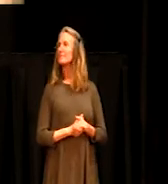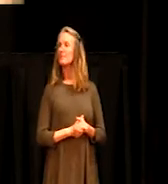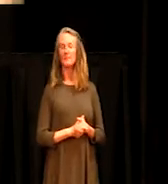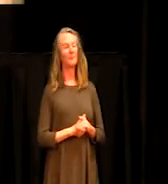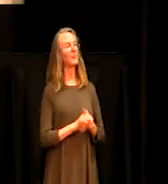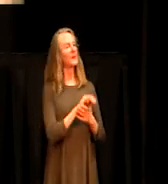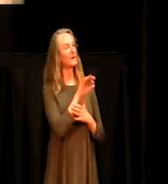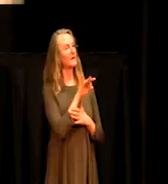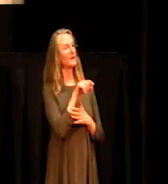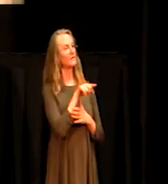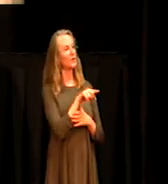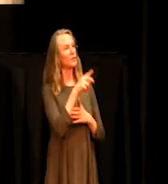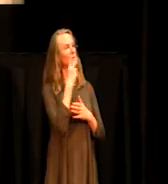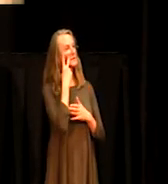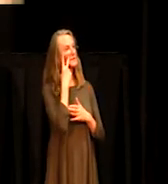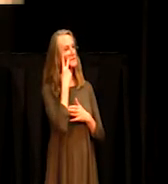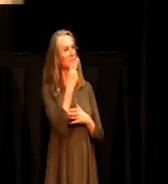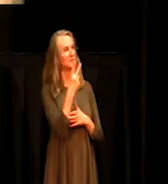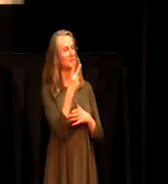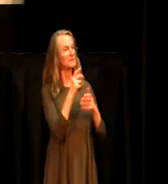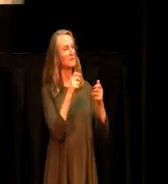And when you see a change